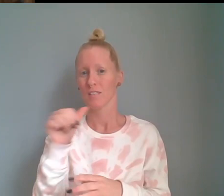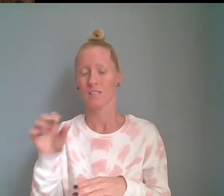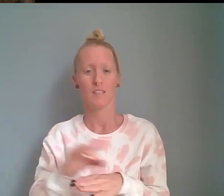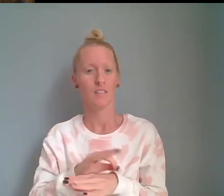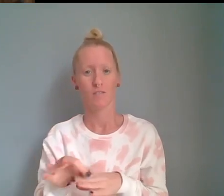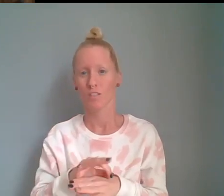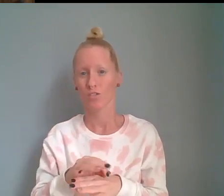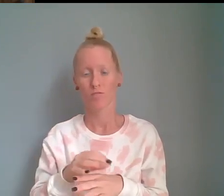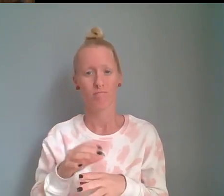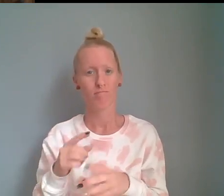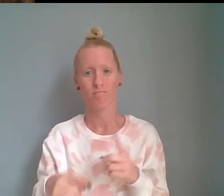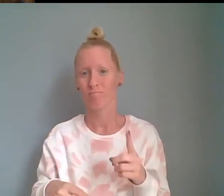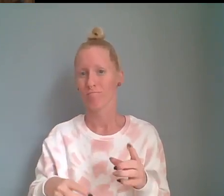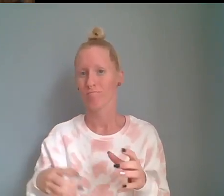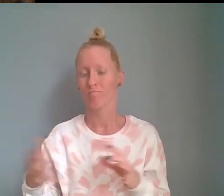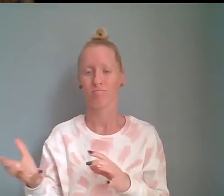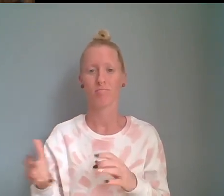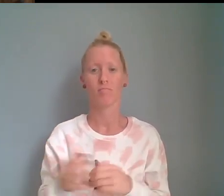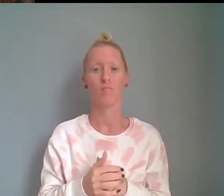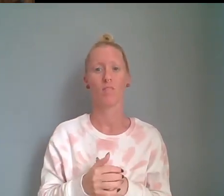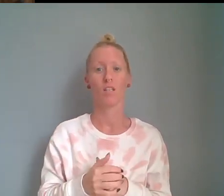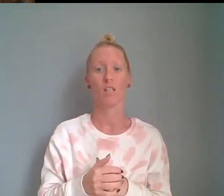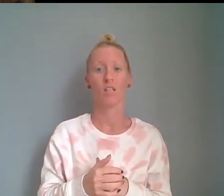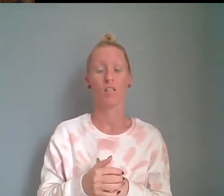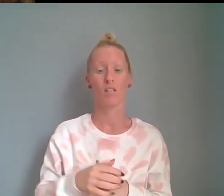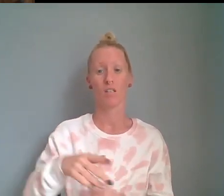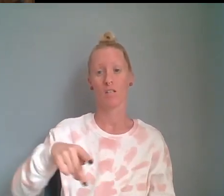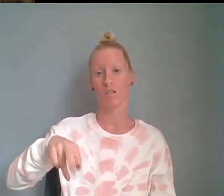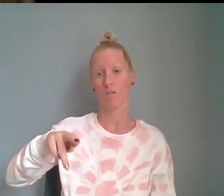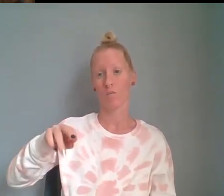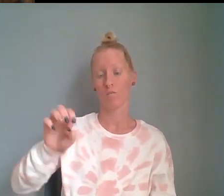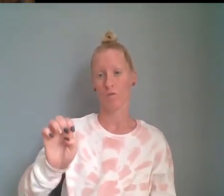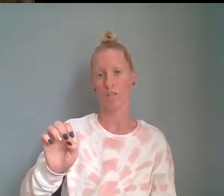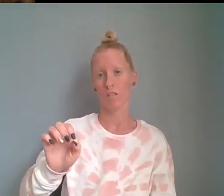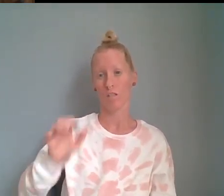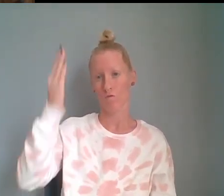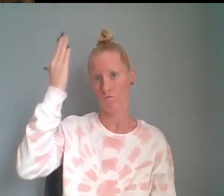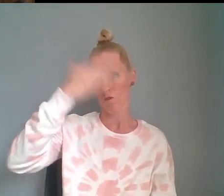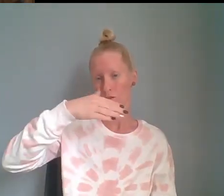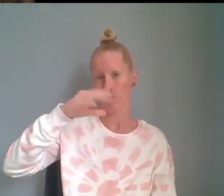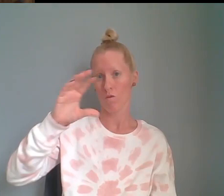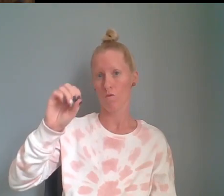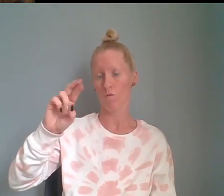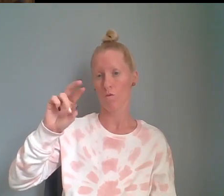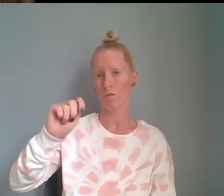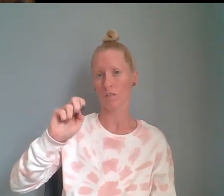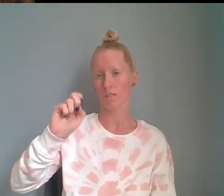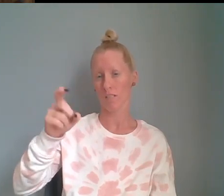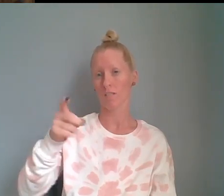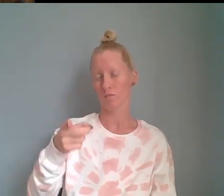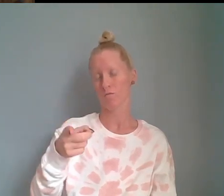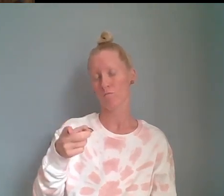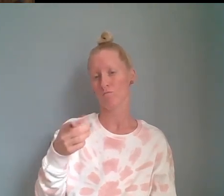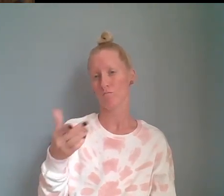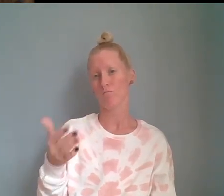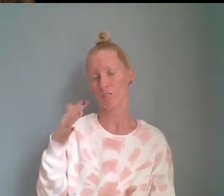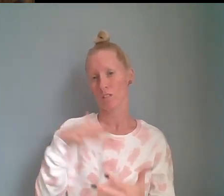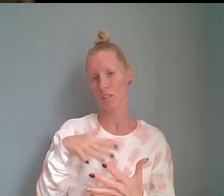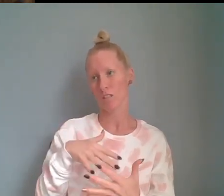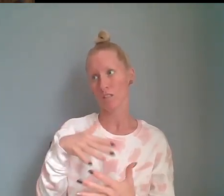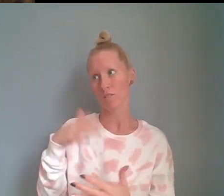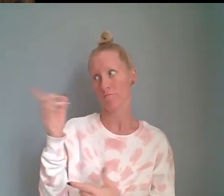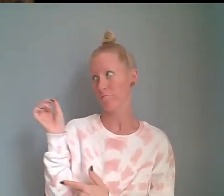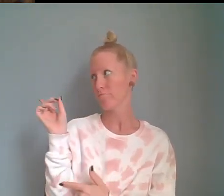dysfunction. The prefrontal cortex, as you probably have studied, is an area of the brain that's very